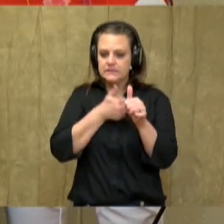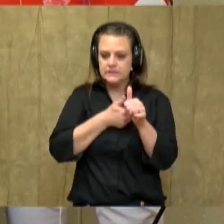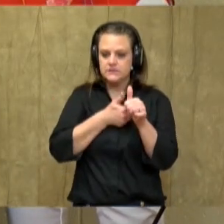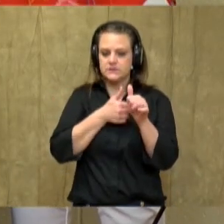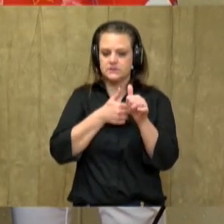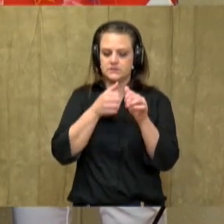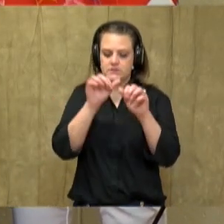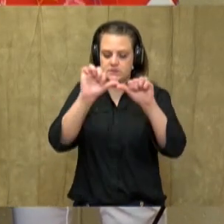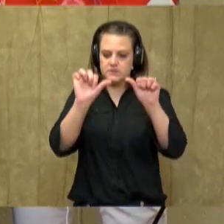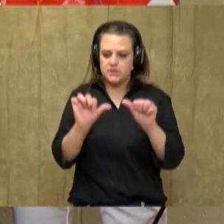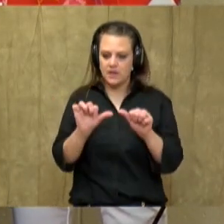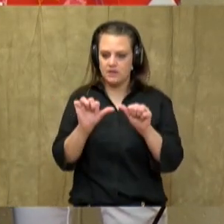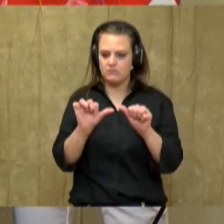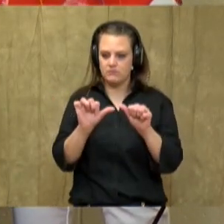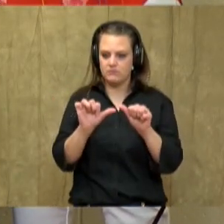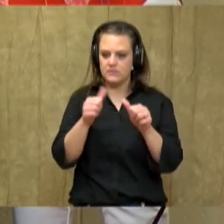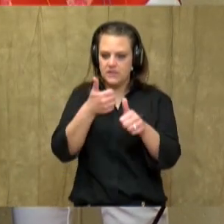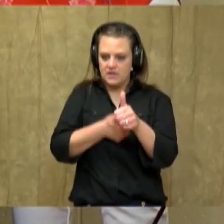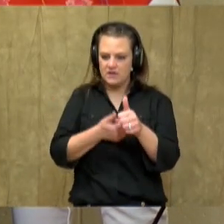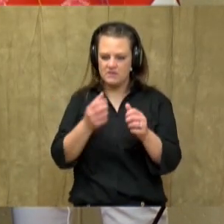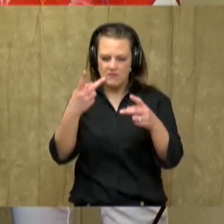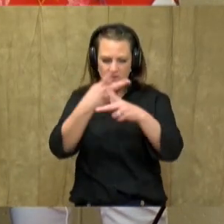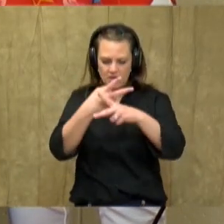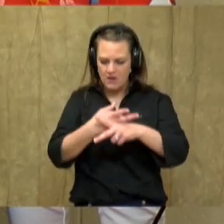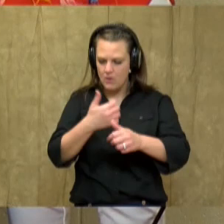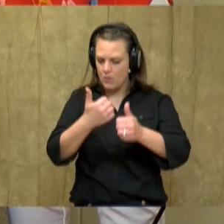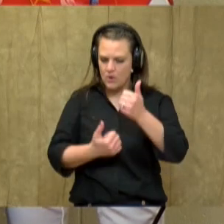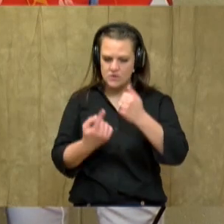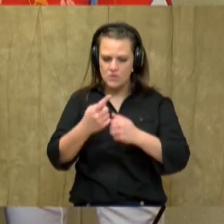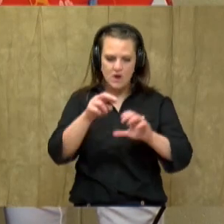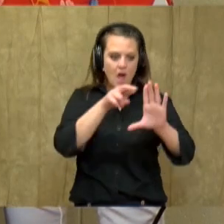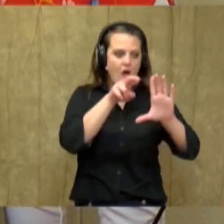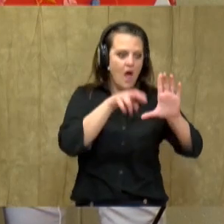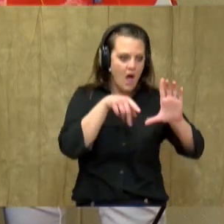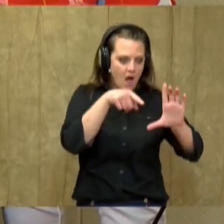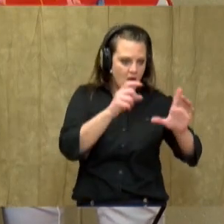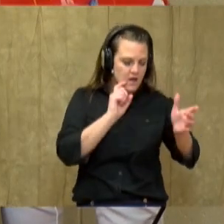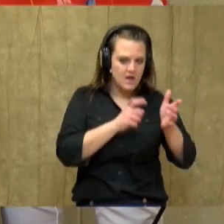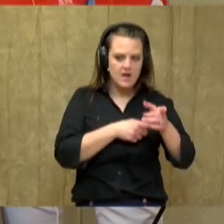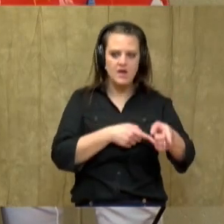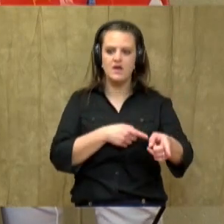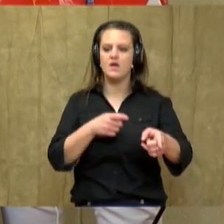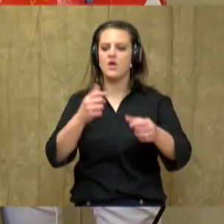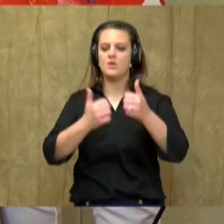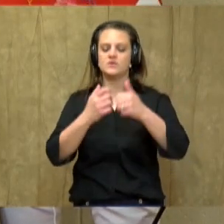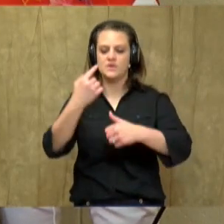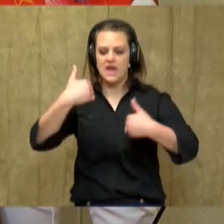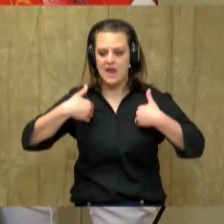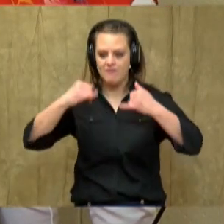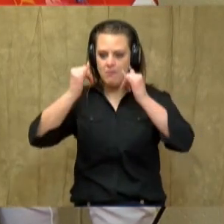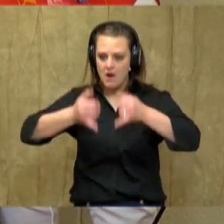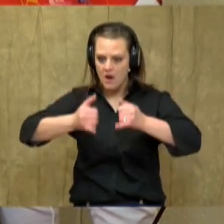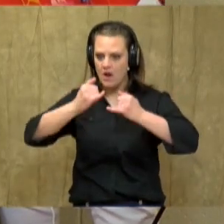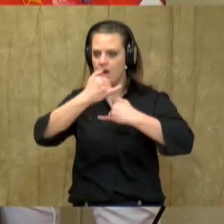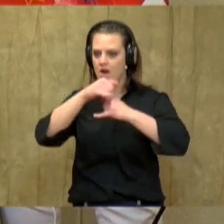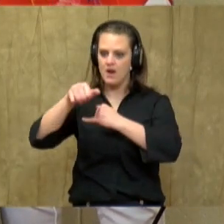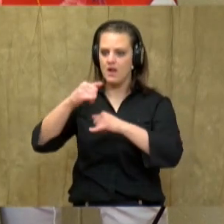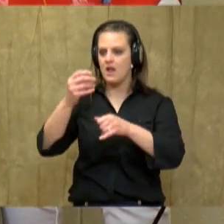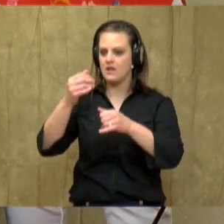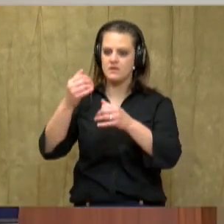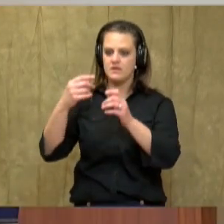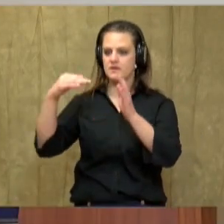those polygons. Figure out which ones have right angles, which ones have perpendicular